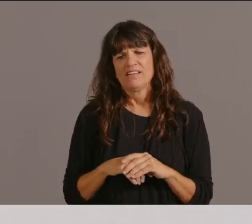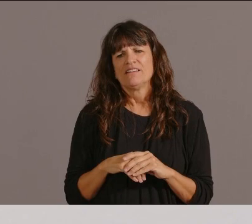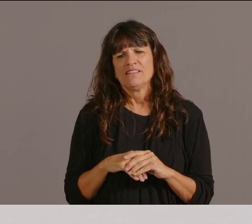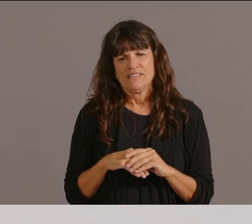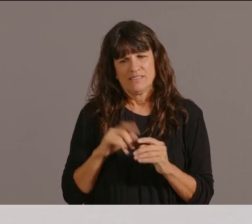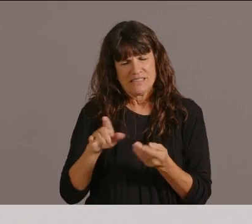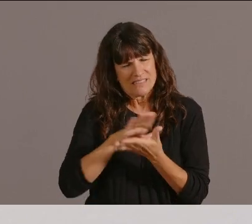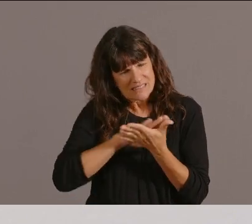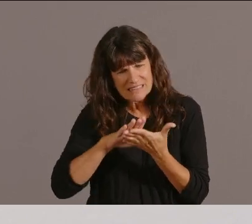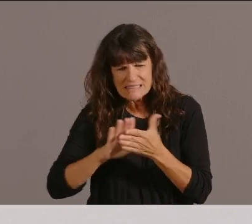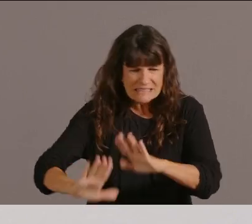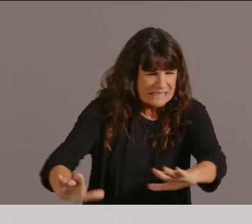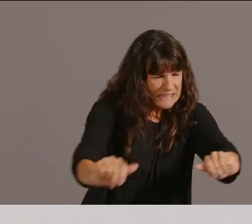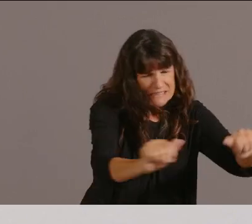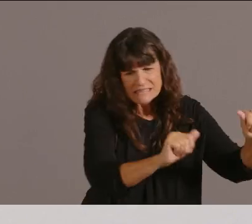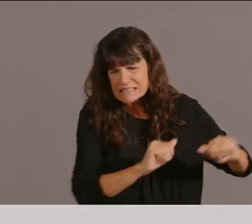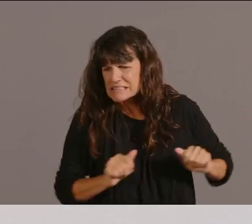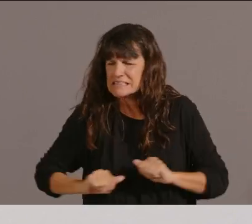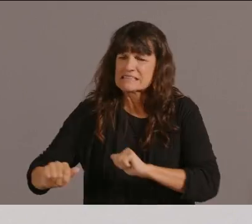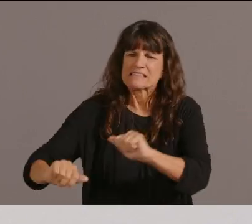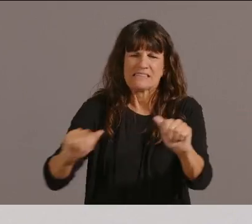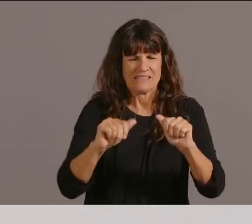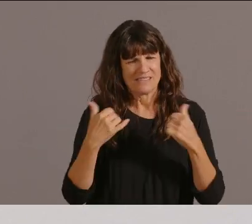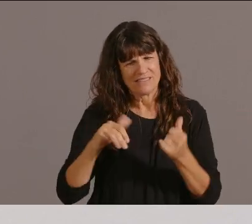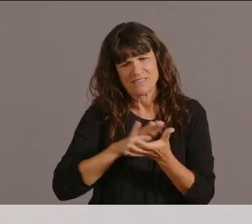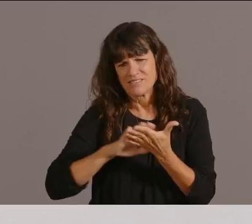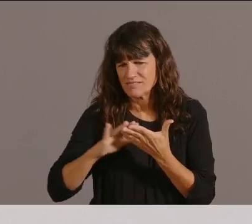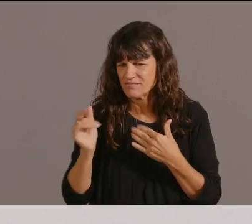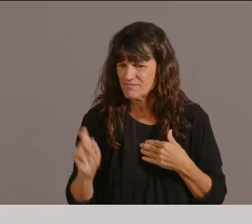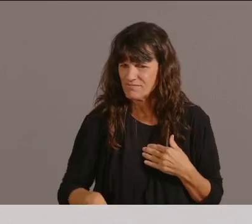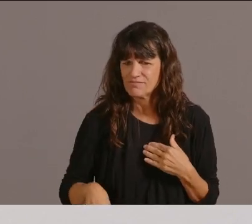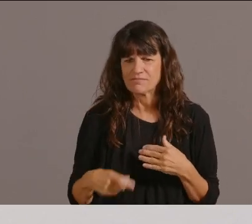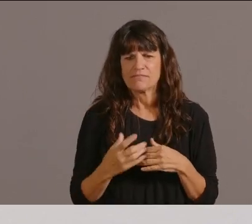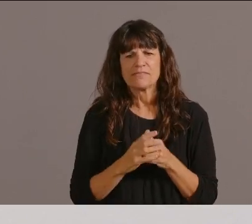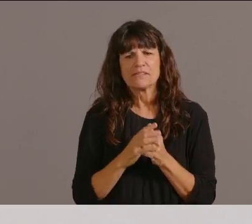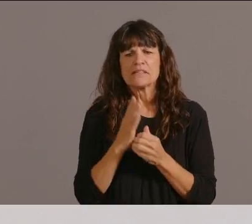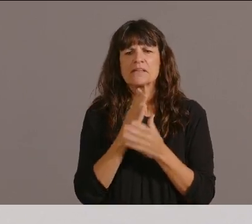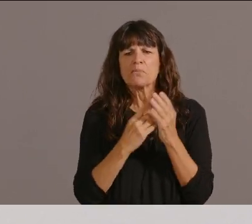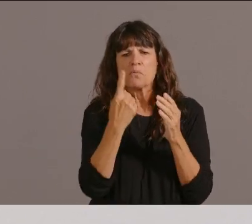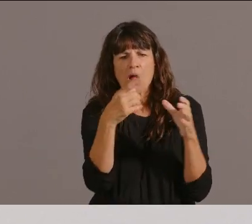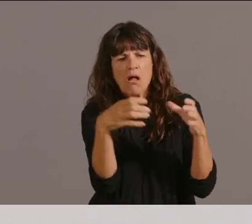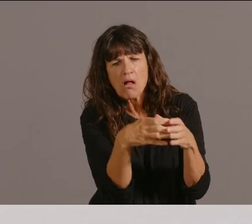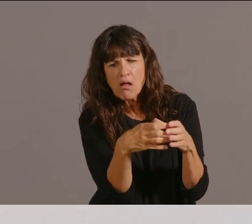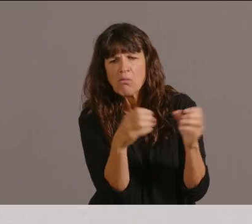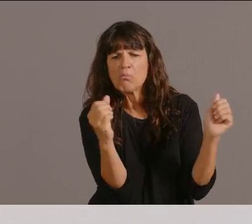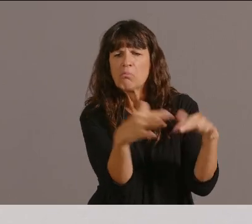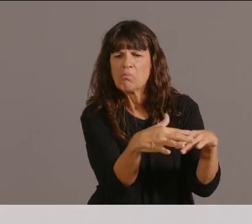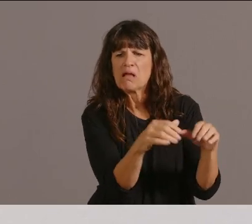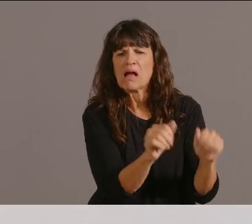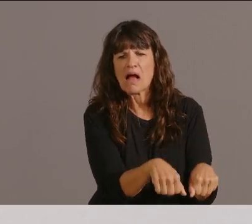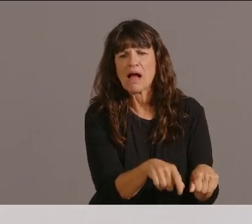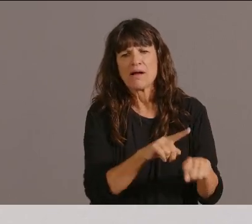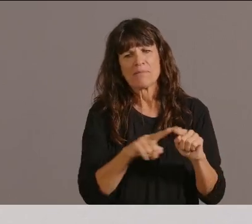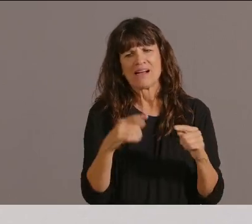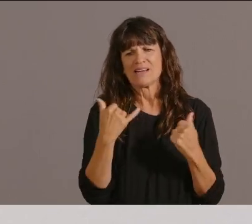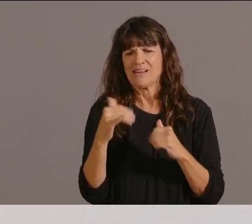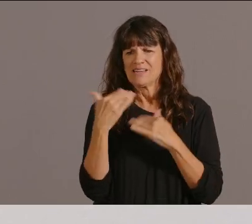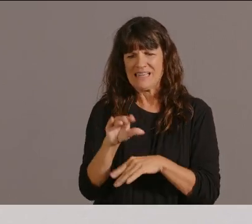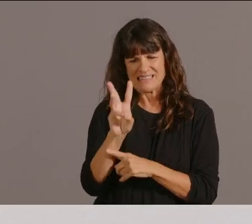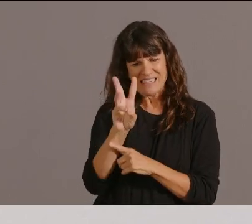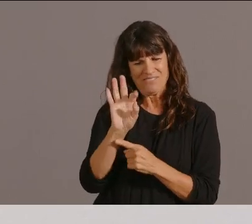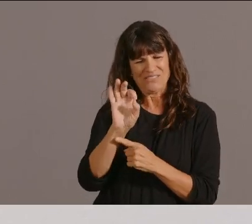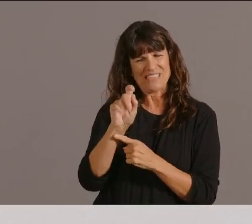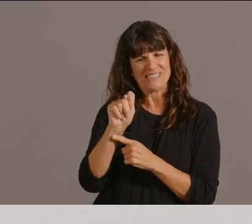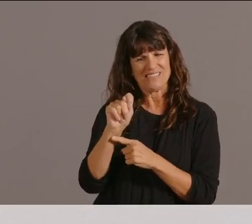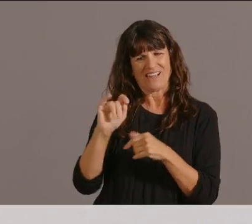capacity limits are lifted, they're still going to be limited by having to have 6 feet in between tables and in between parties or dividers.